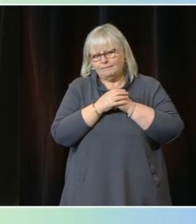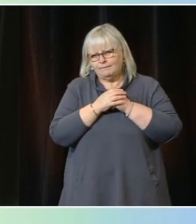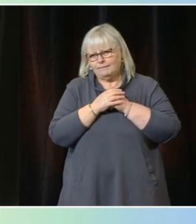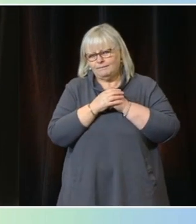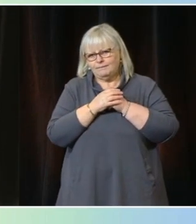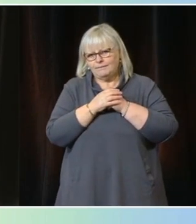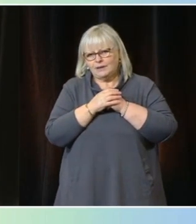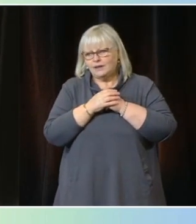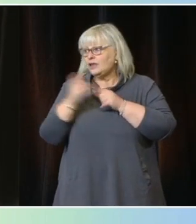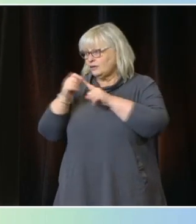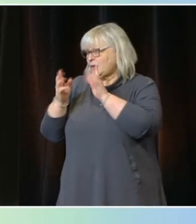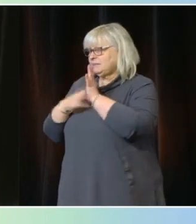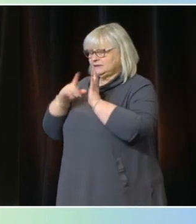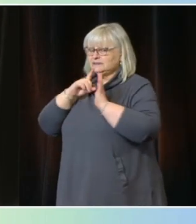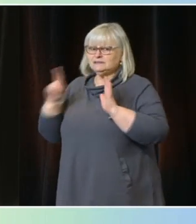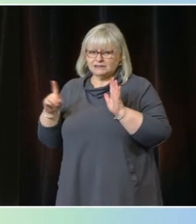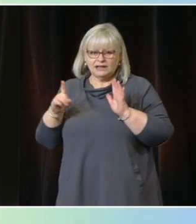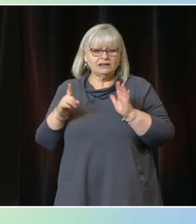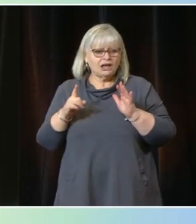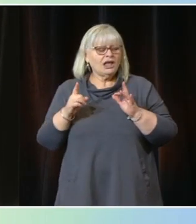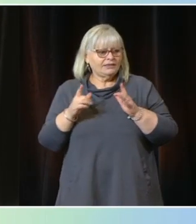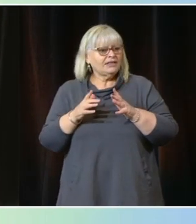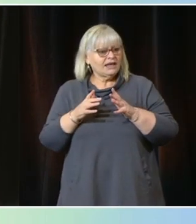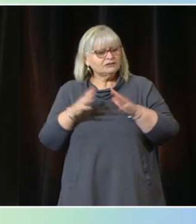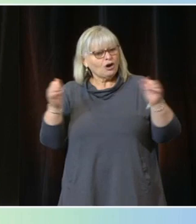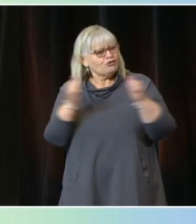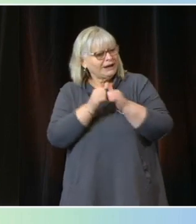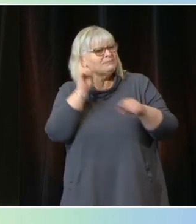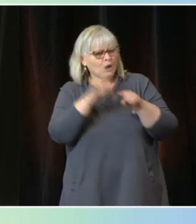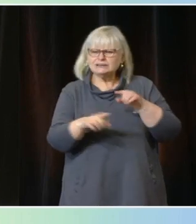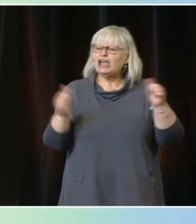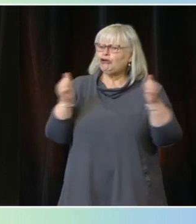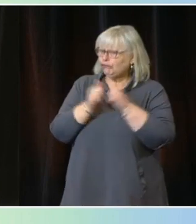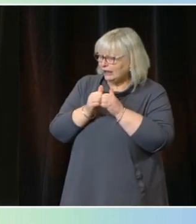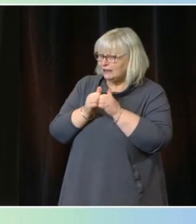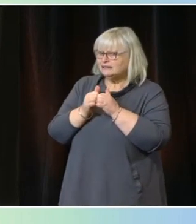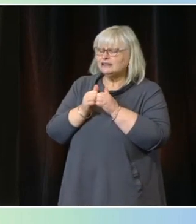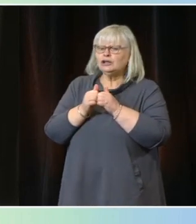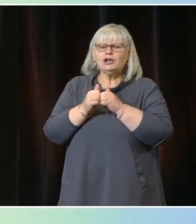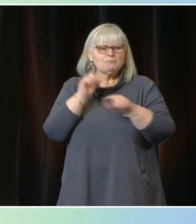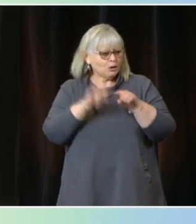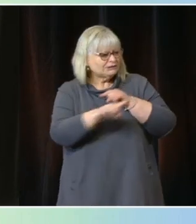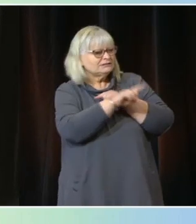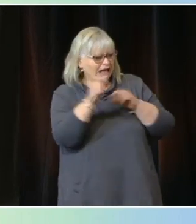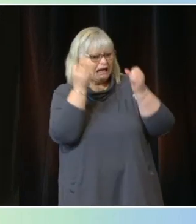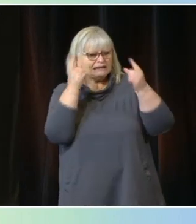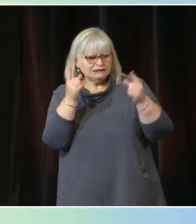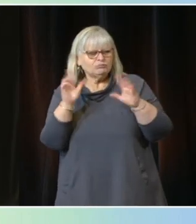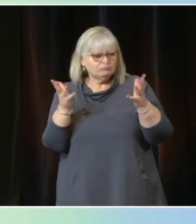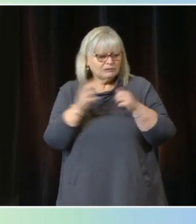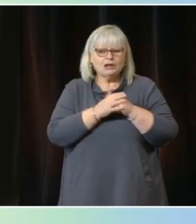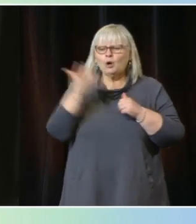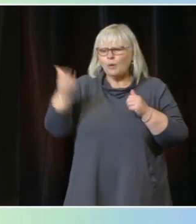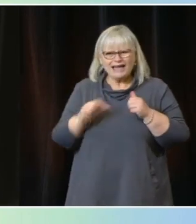now these as the Prime Minister said are already largely agreed already largely understood stagnant